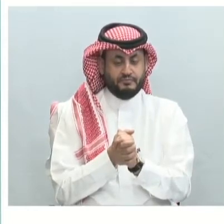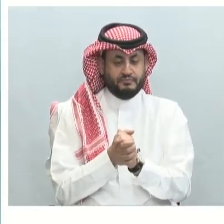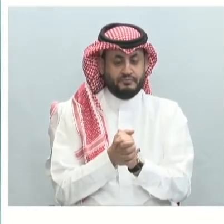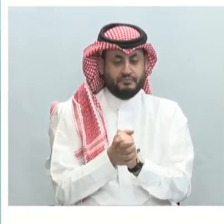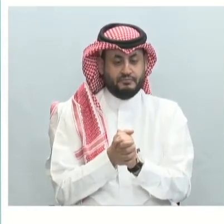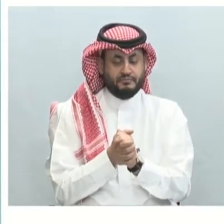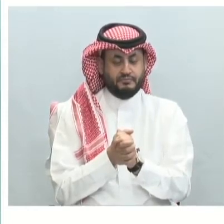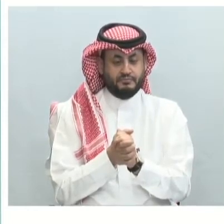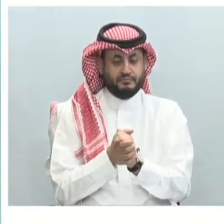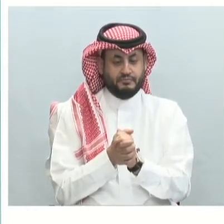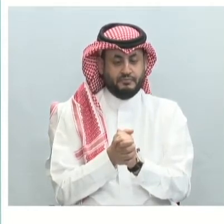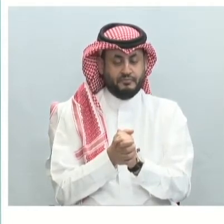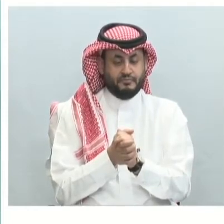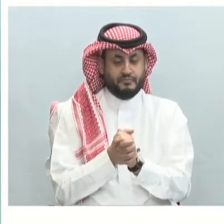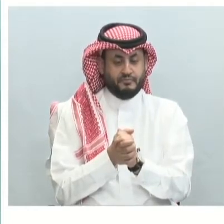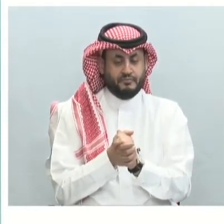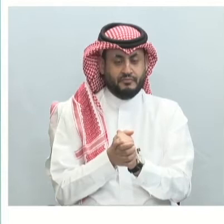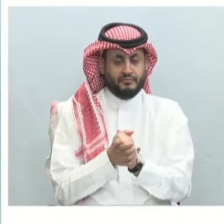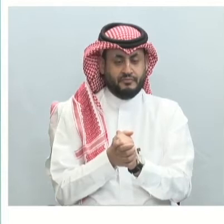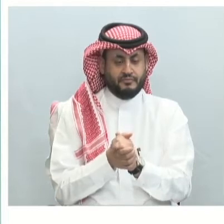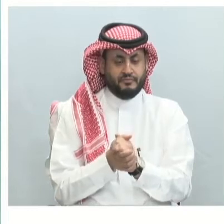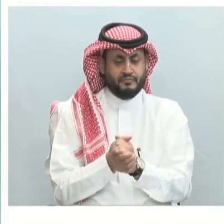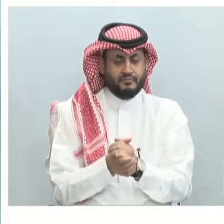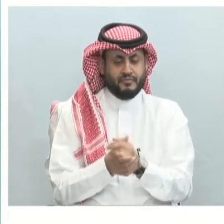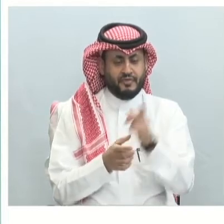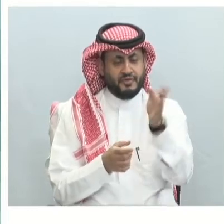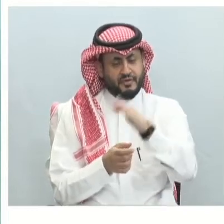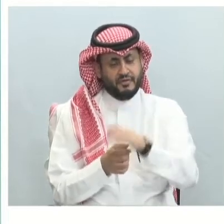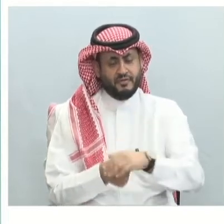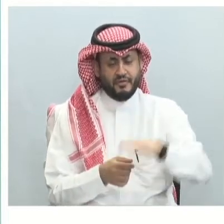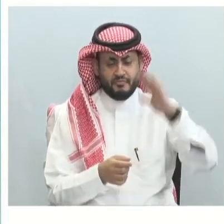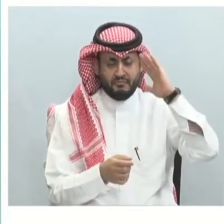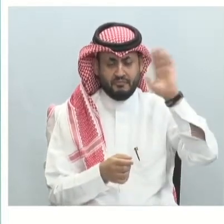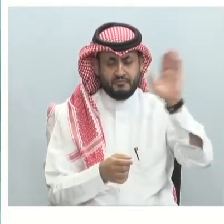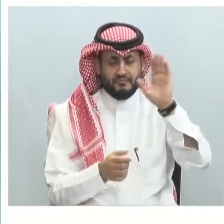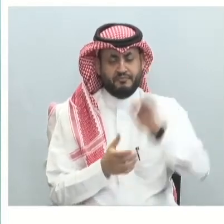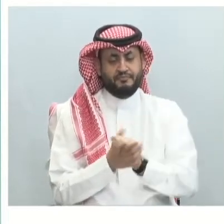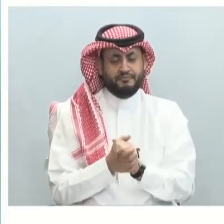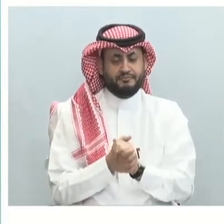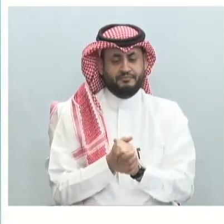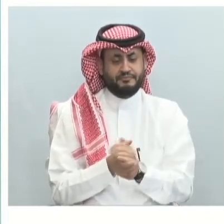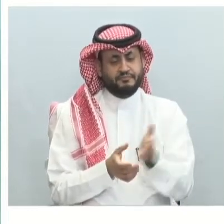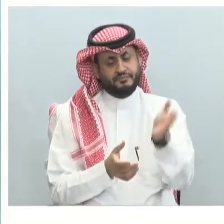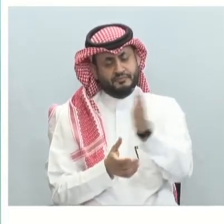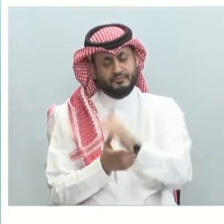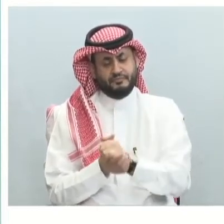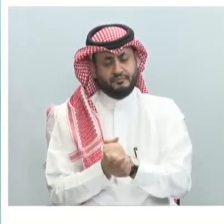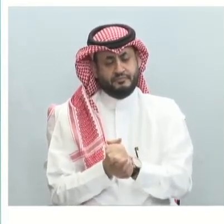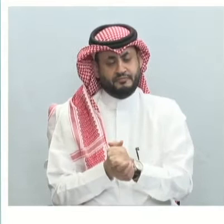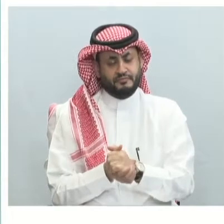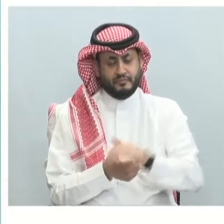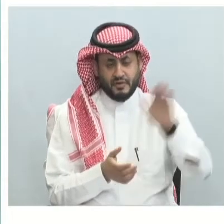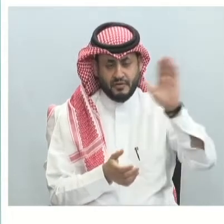I'm watching TV. Okay, again, the man says, goodbye, goodbye. Let's listen.